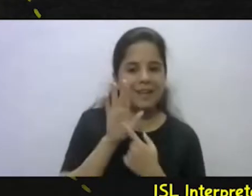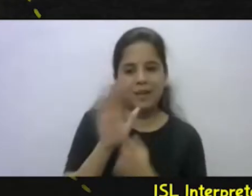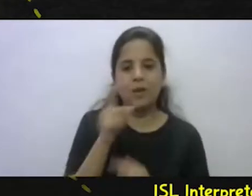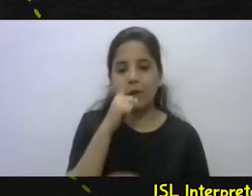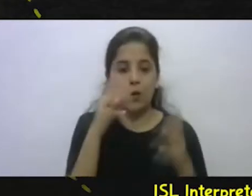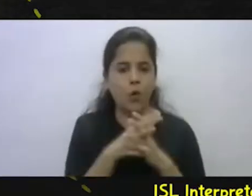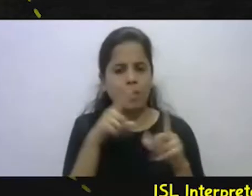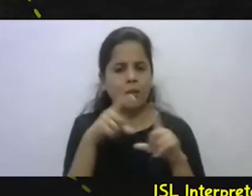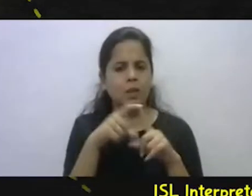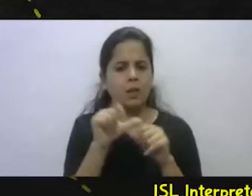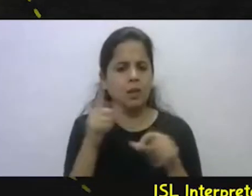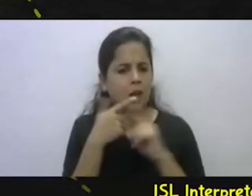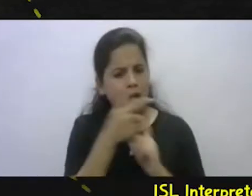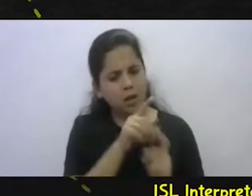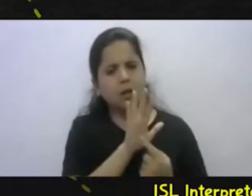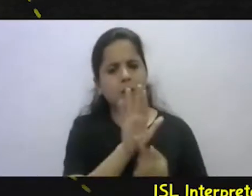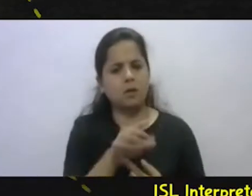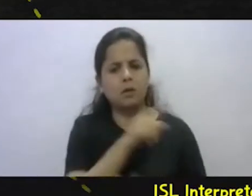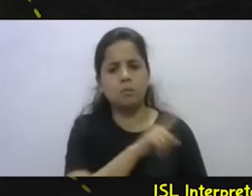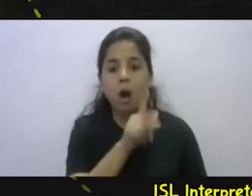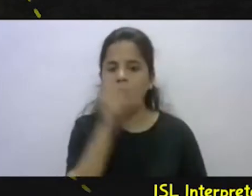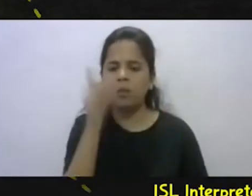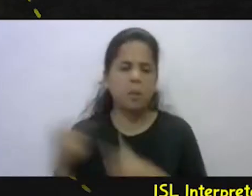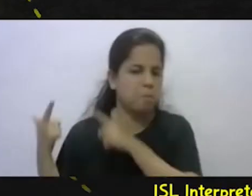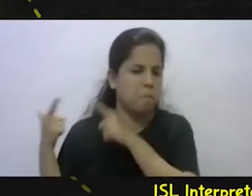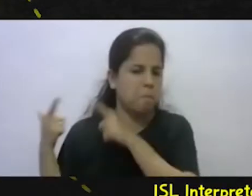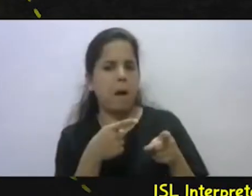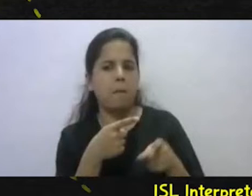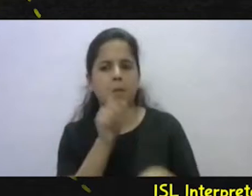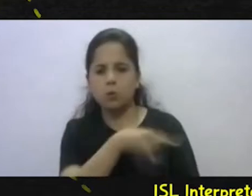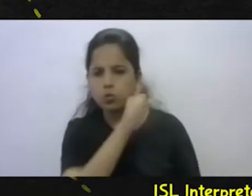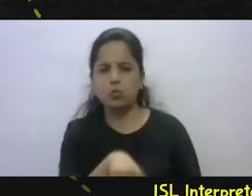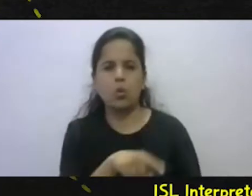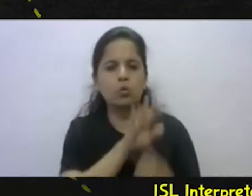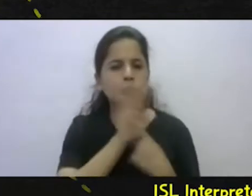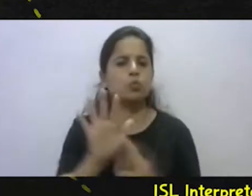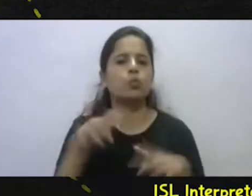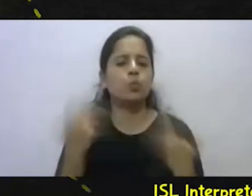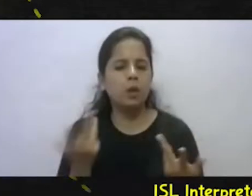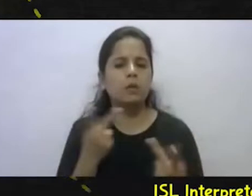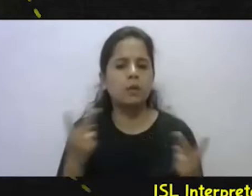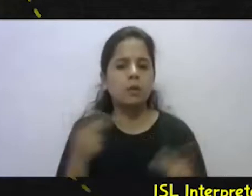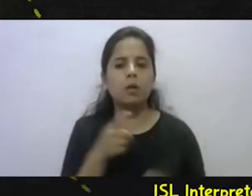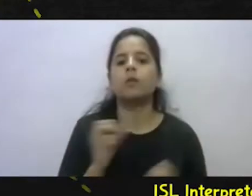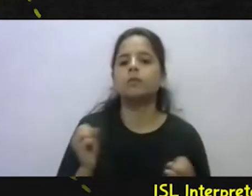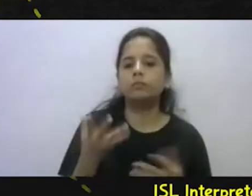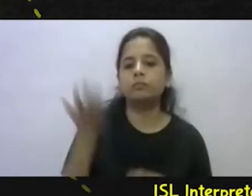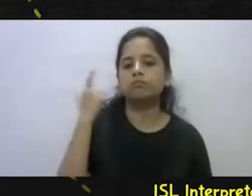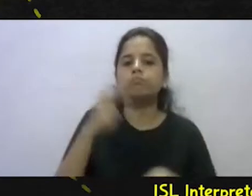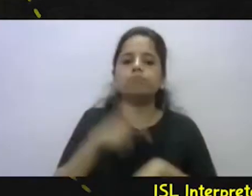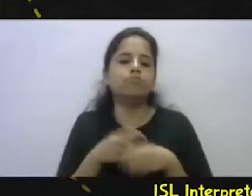women from Dalit community. There was a severe backlash because perhaps it started at the time